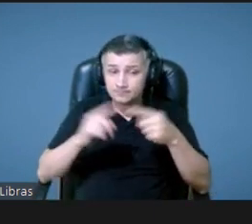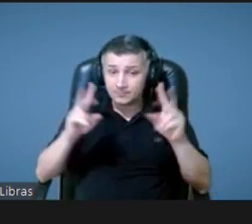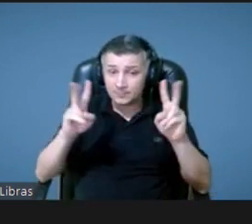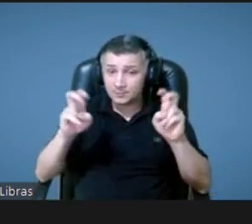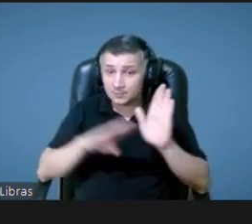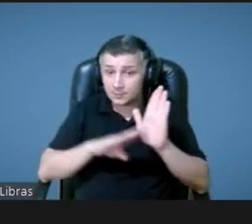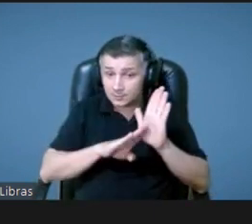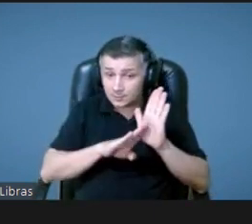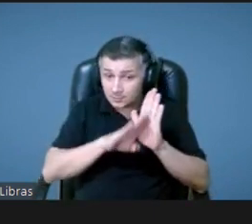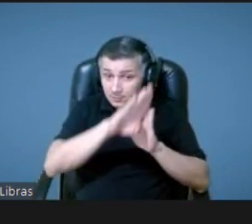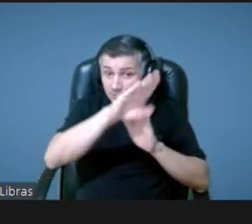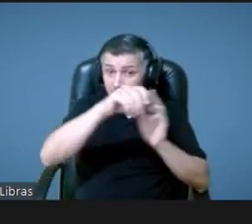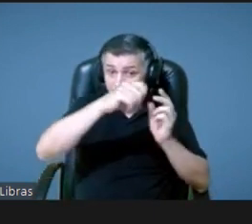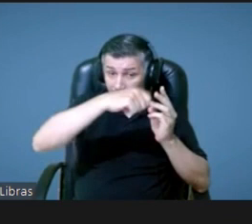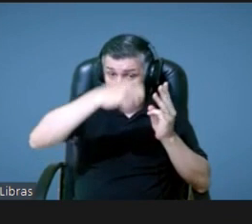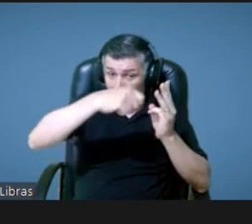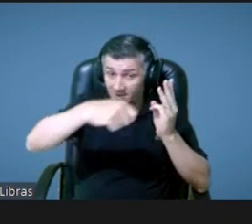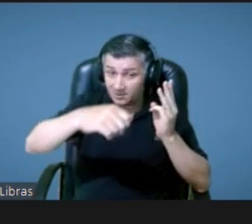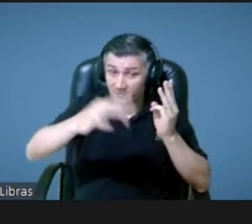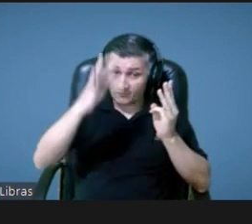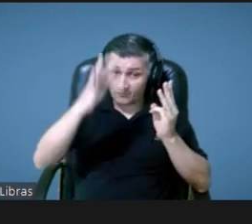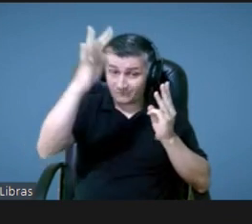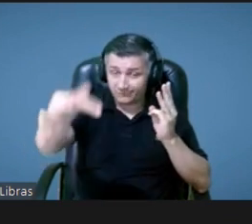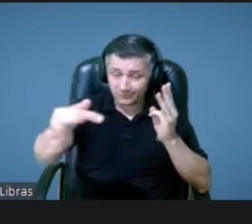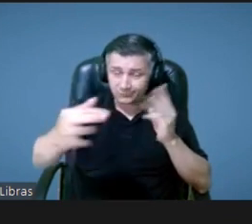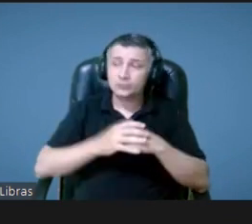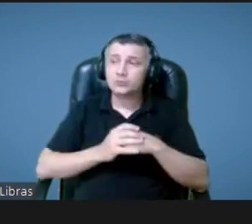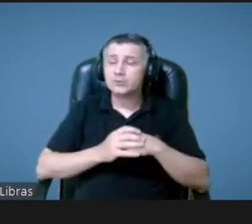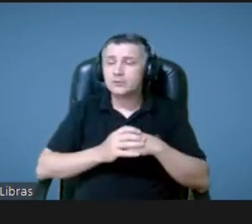I'll take the leverage first.